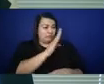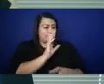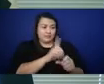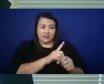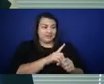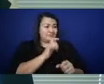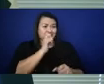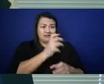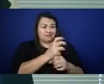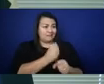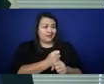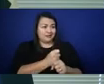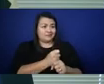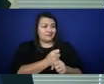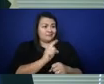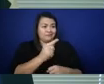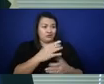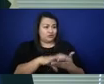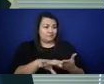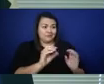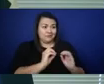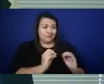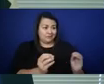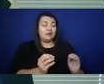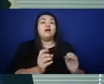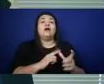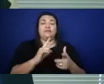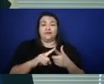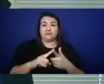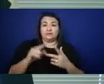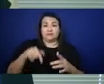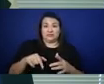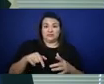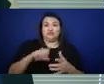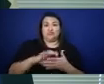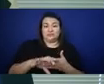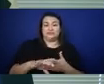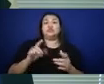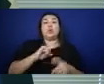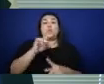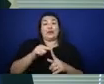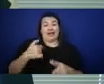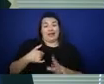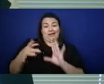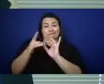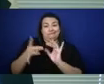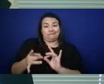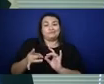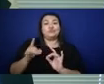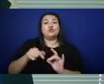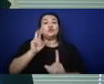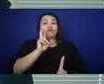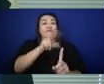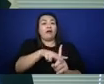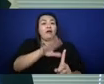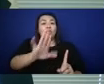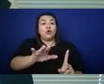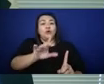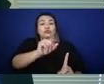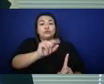quickly. If you don't have direct deposit and you're waiting on a check, that takes longer, of course. But if you have